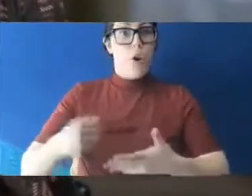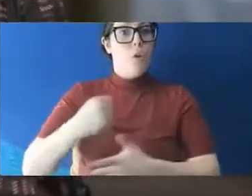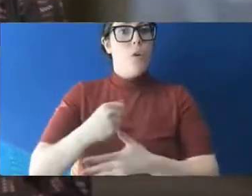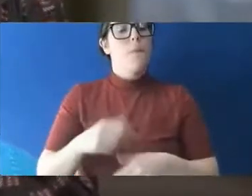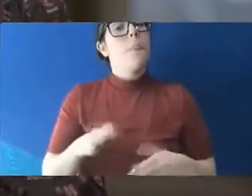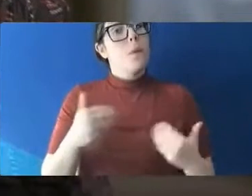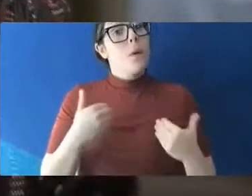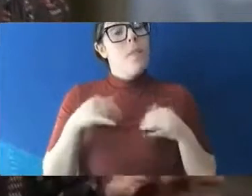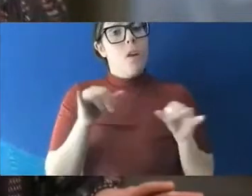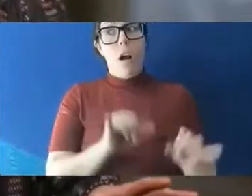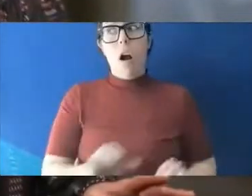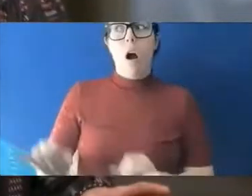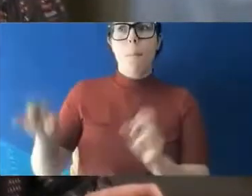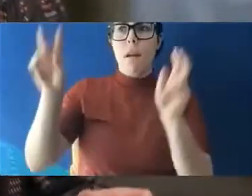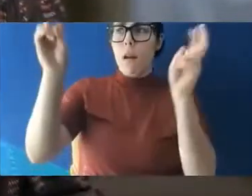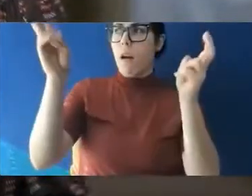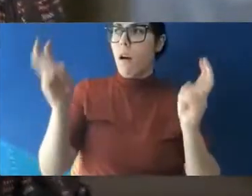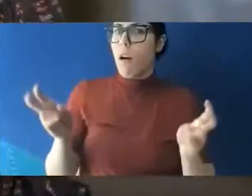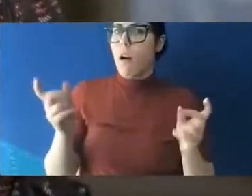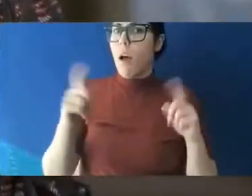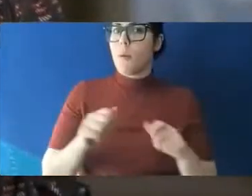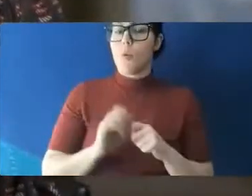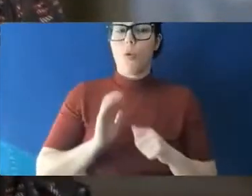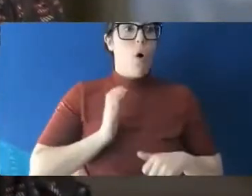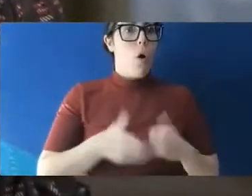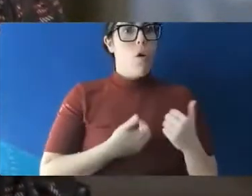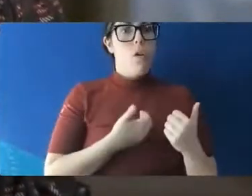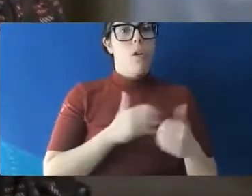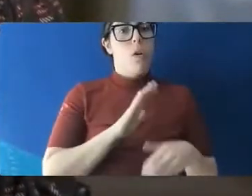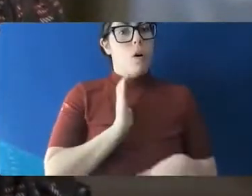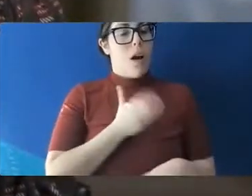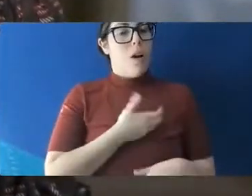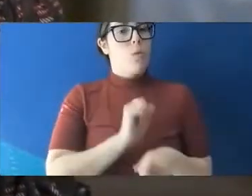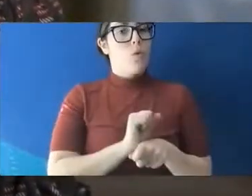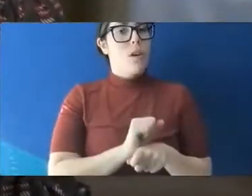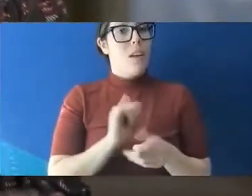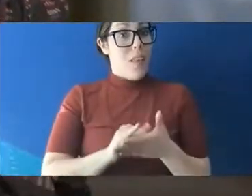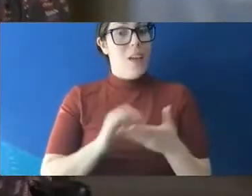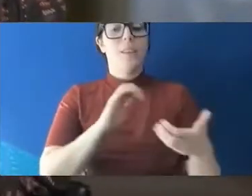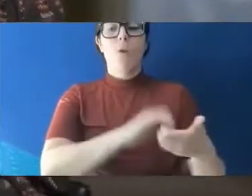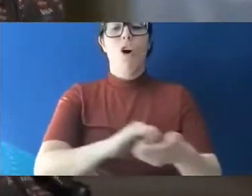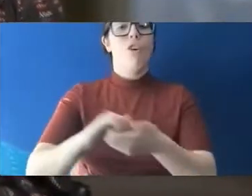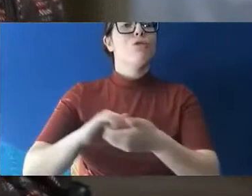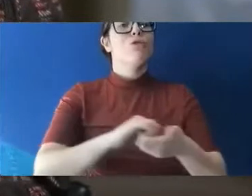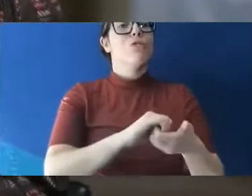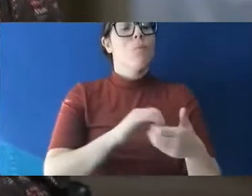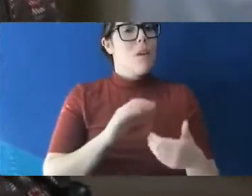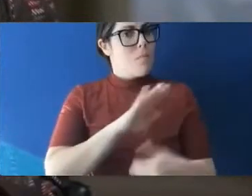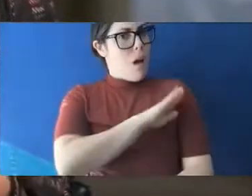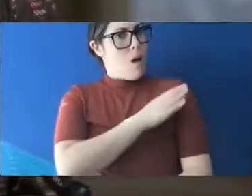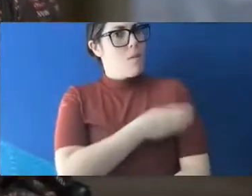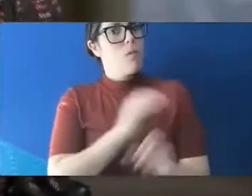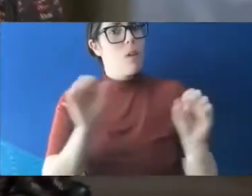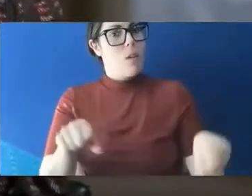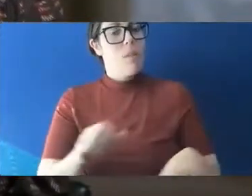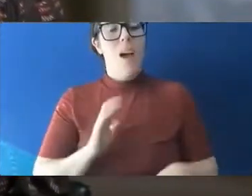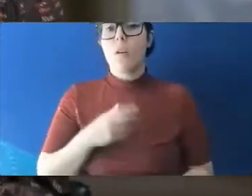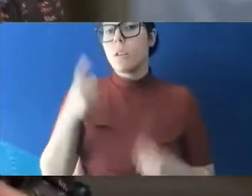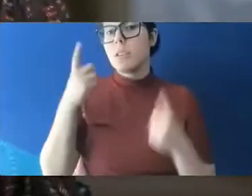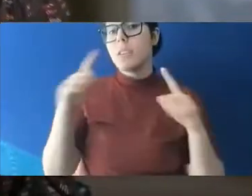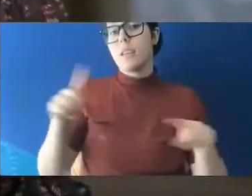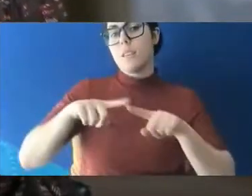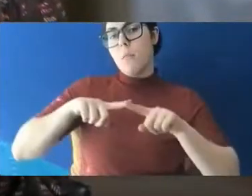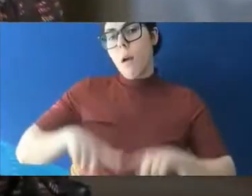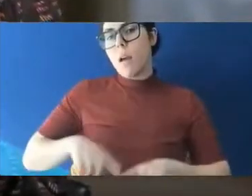common thread running through all of our work, and that's the power of partnership. We've learned that our success really depends